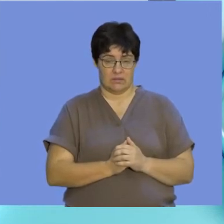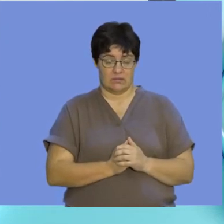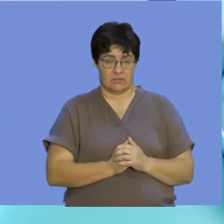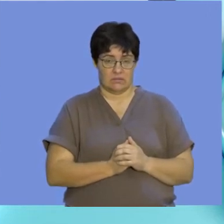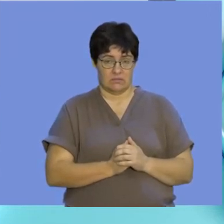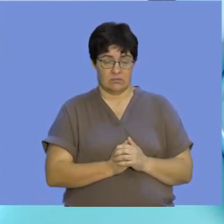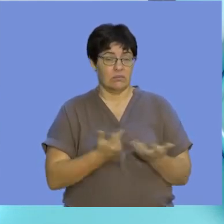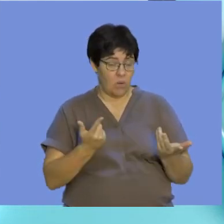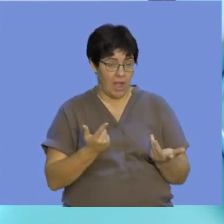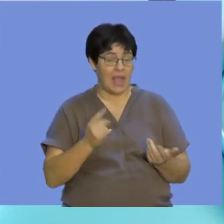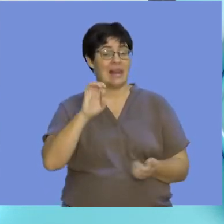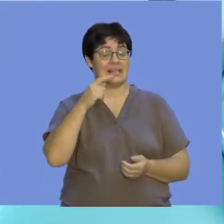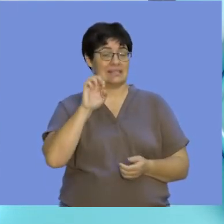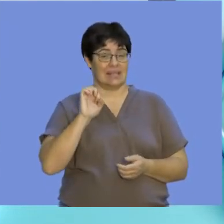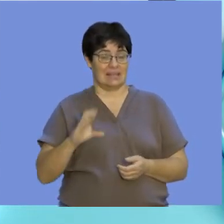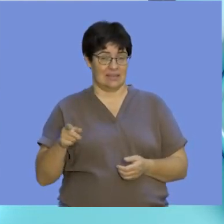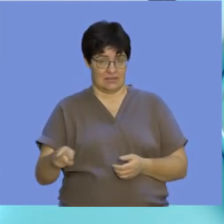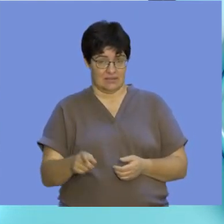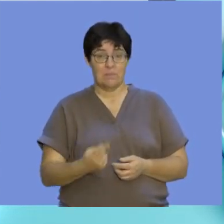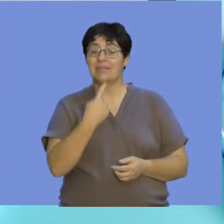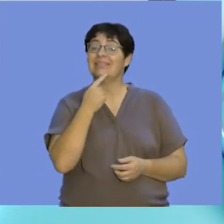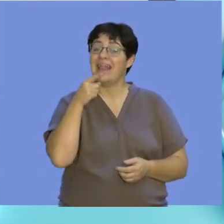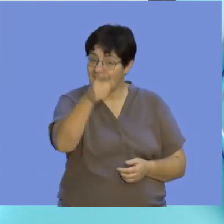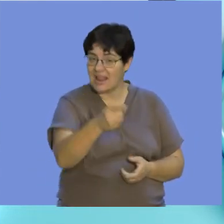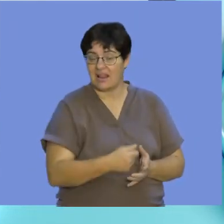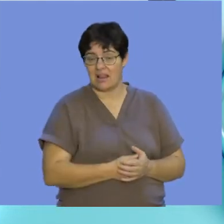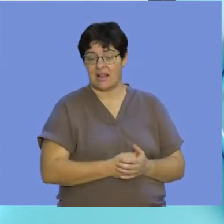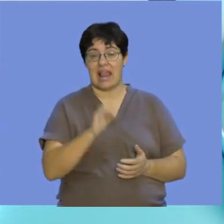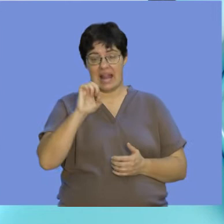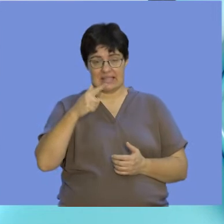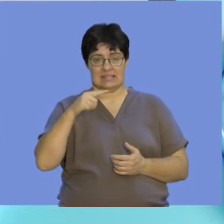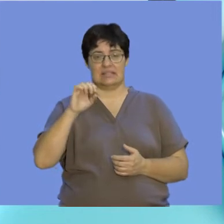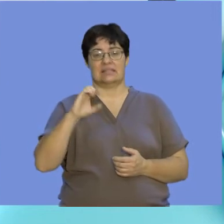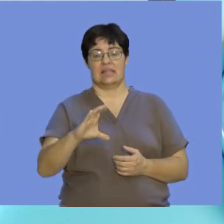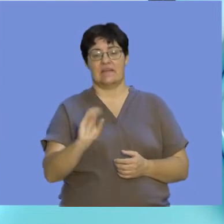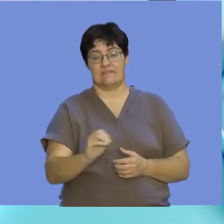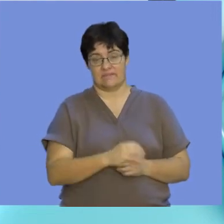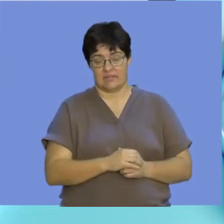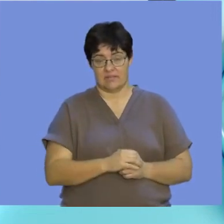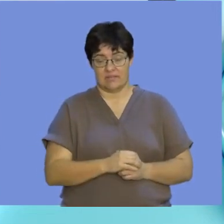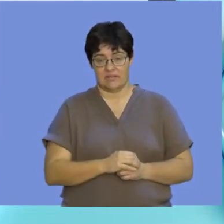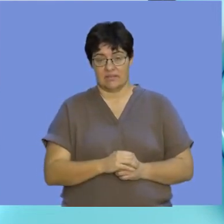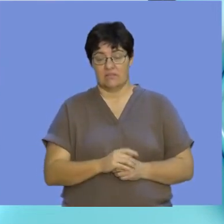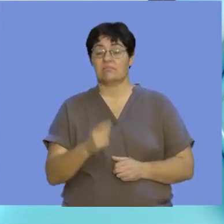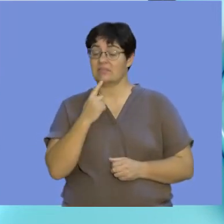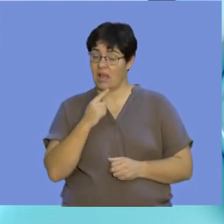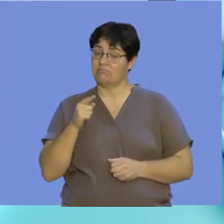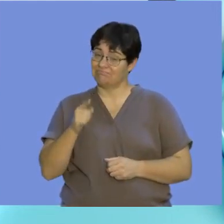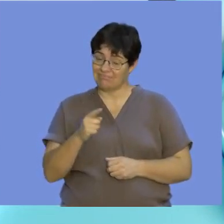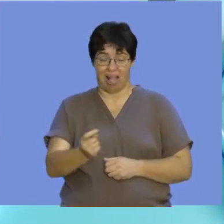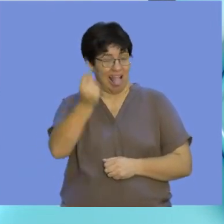It's elastic. I'm telling you it's elastic. I've also said to you earlier that this is very